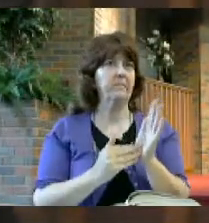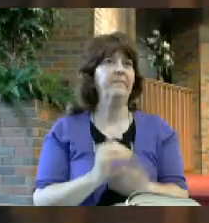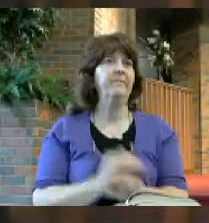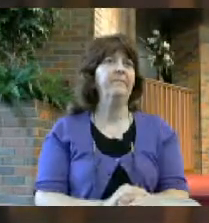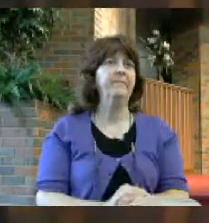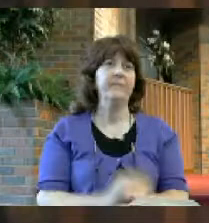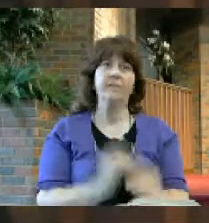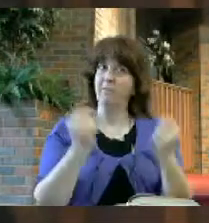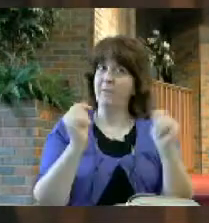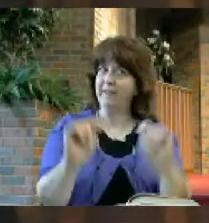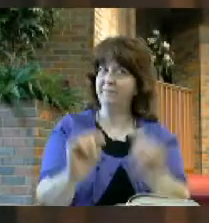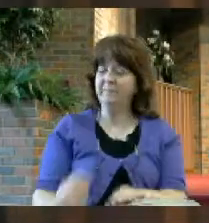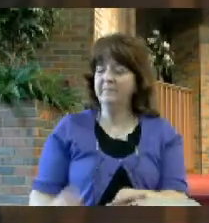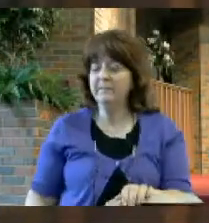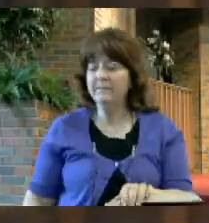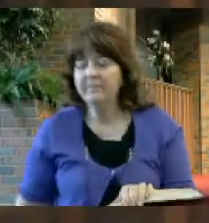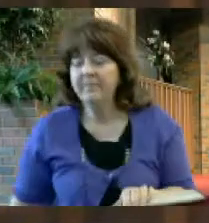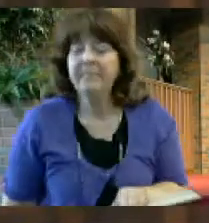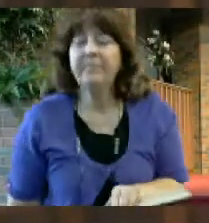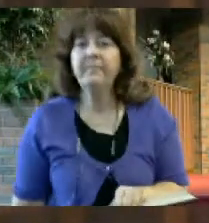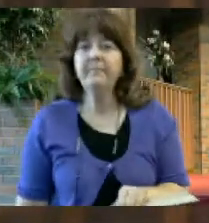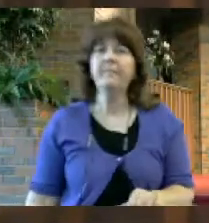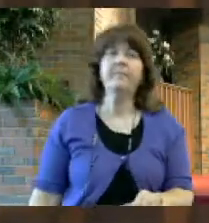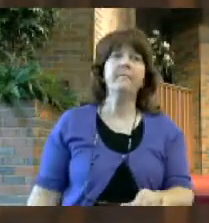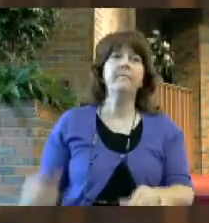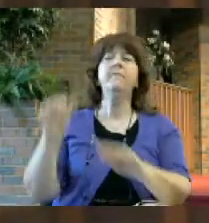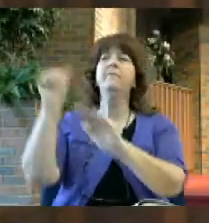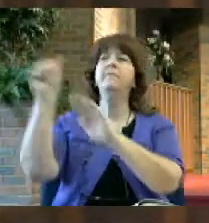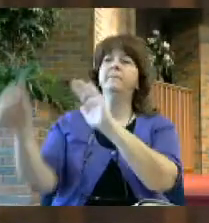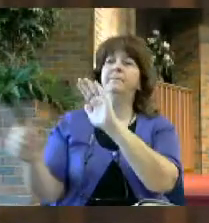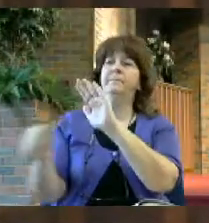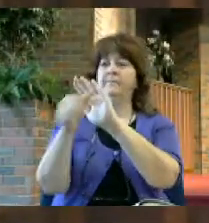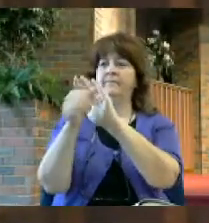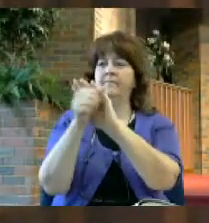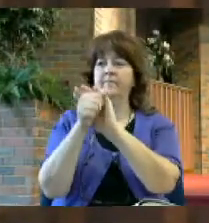try. Hide me away, O